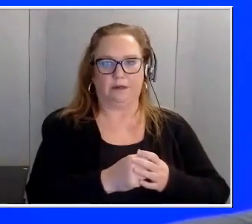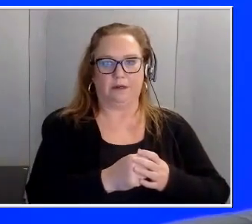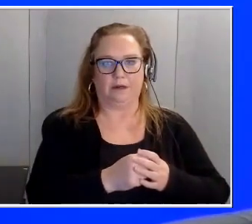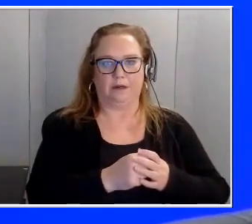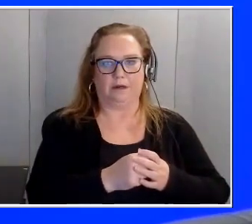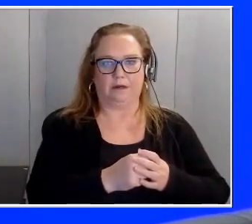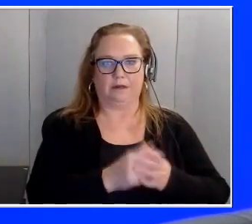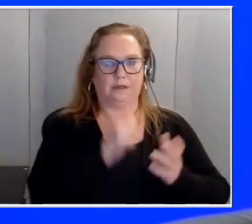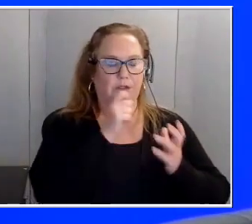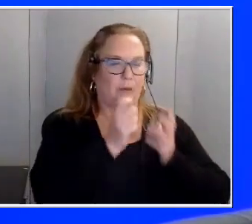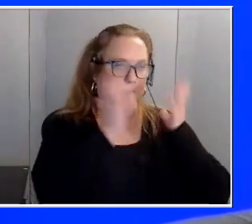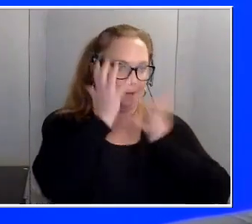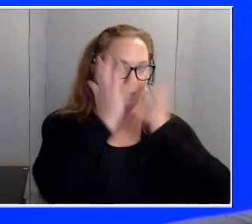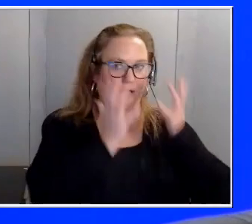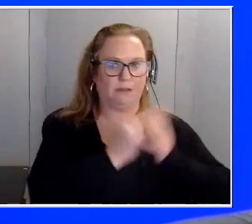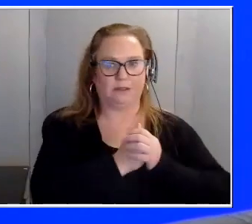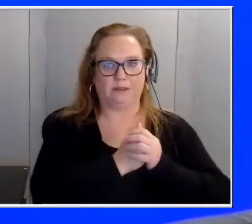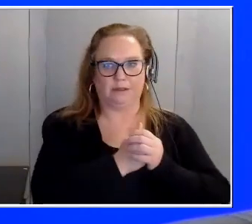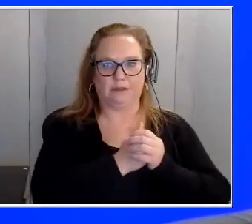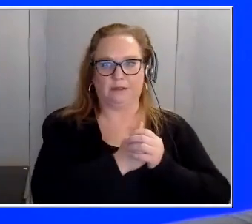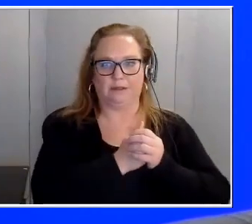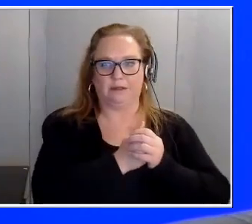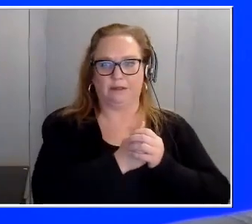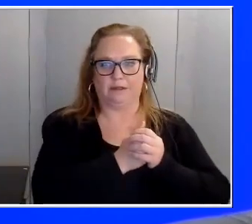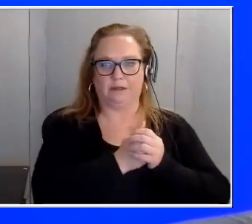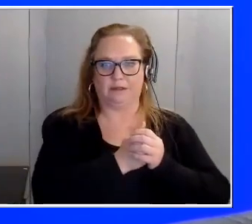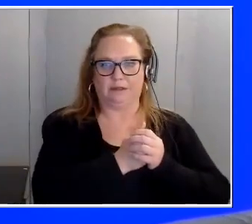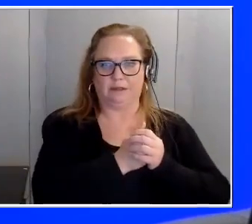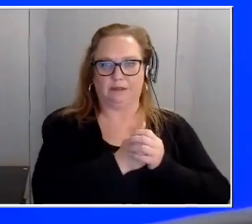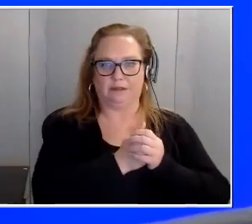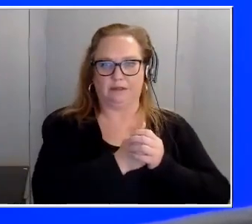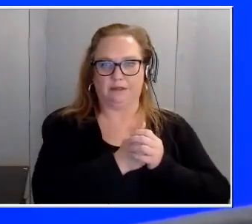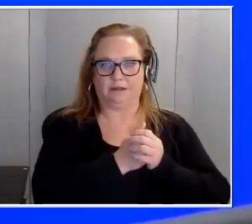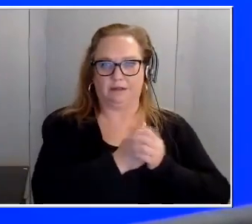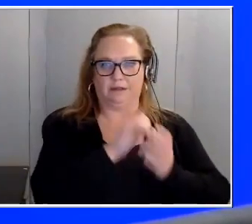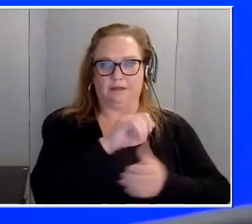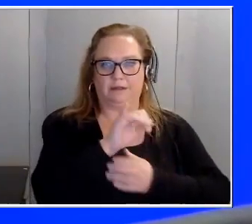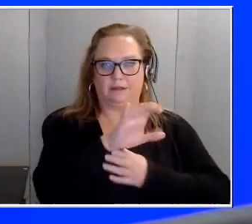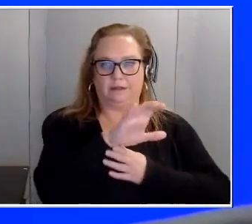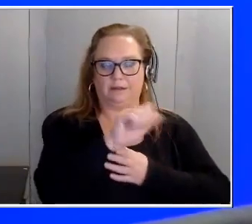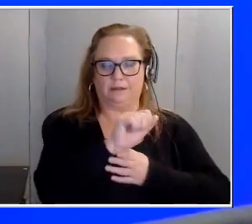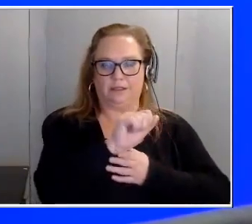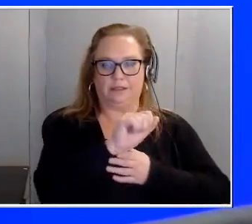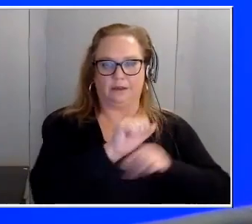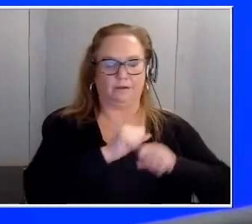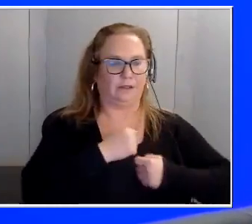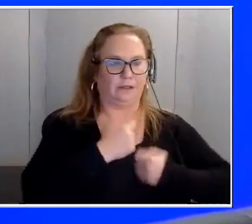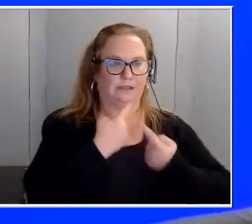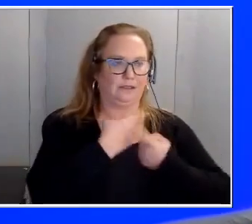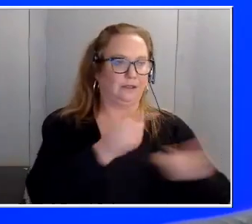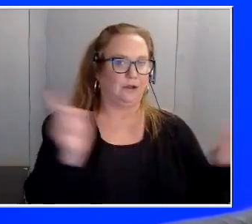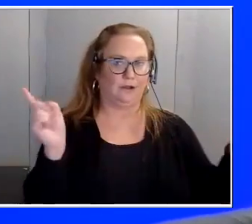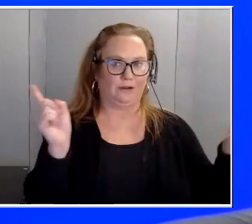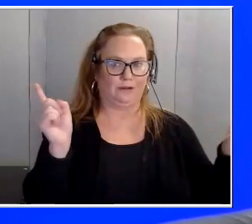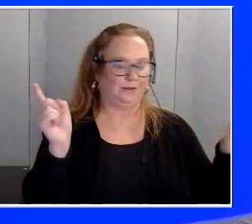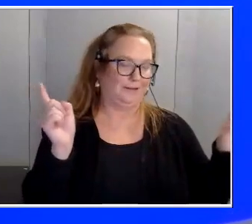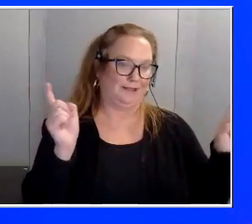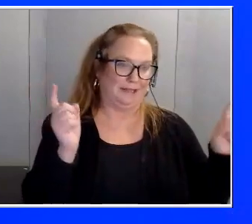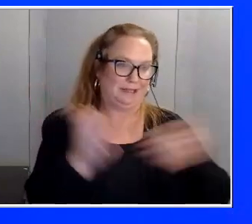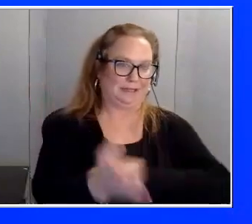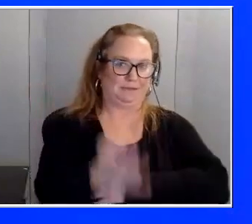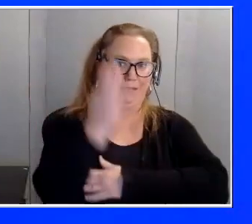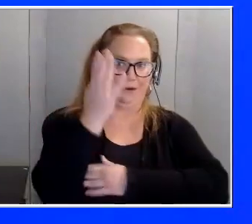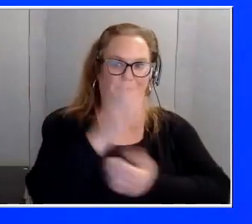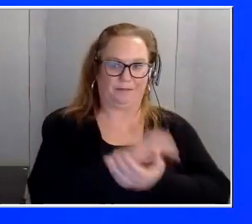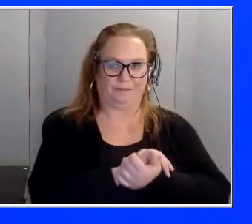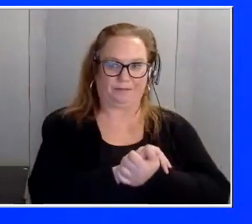be embarrassed at all. I mean, Jessica and I have let it out this morning. We sure have. And